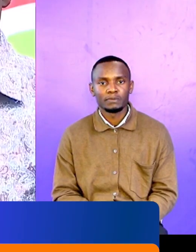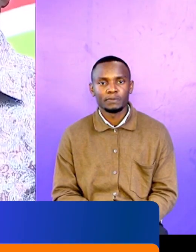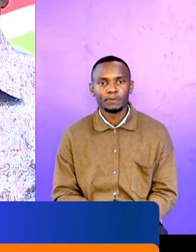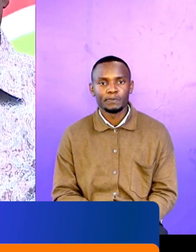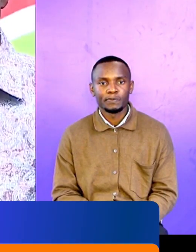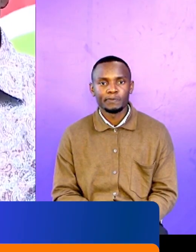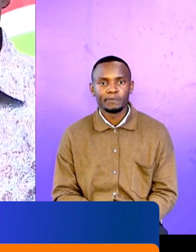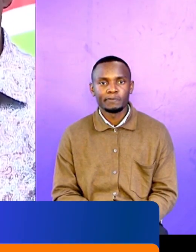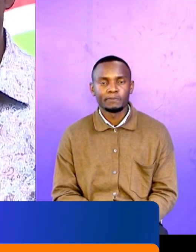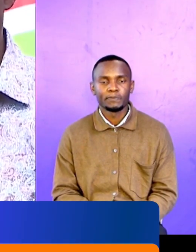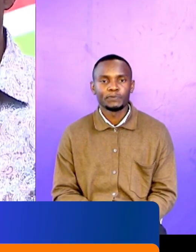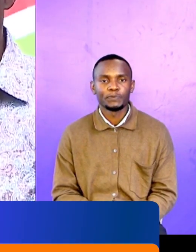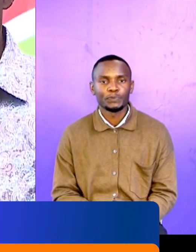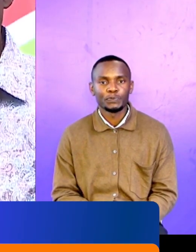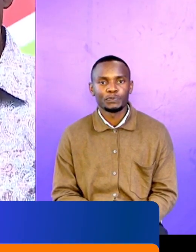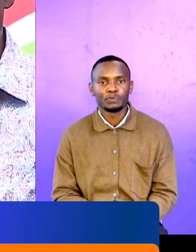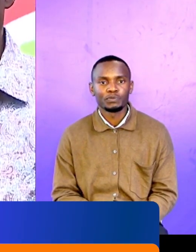One term.